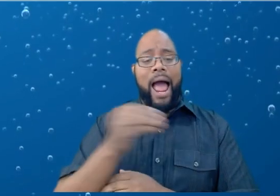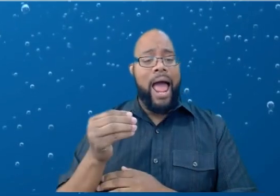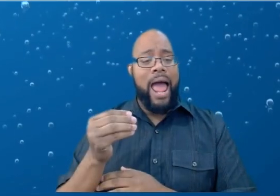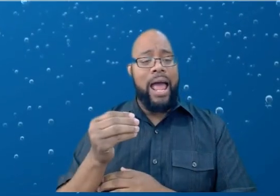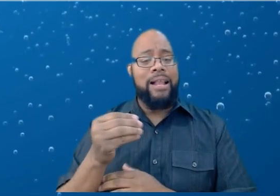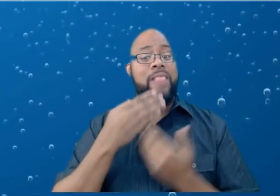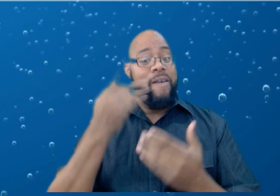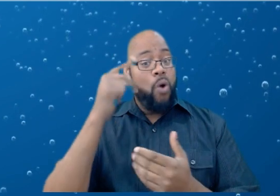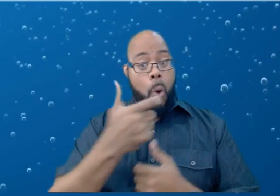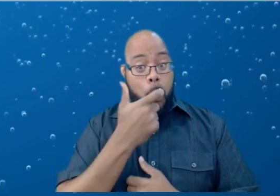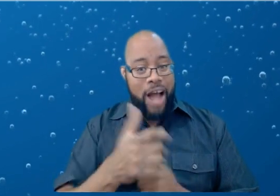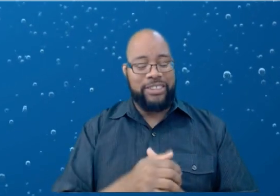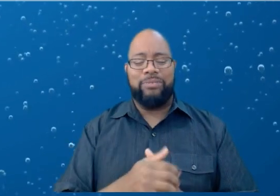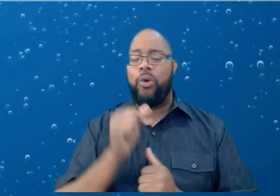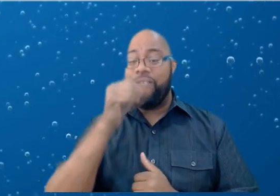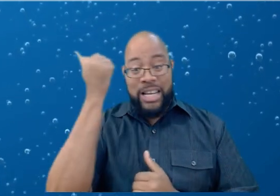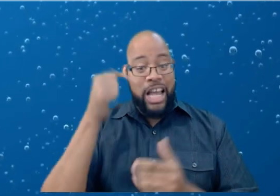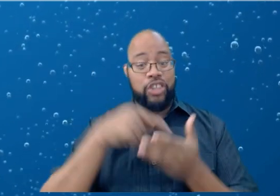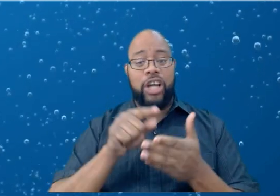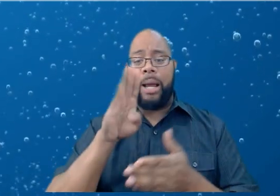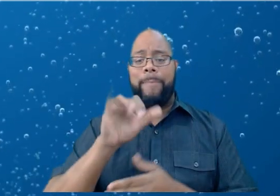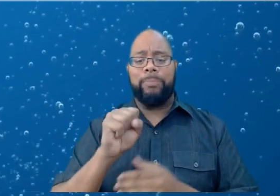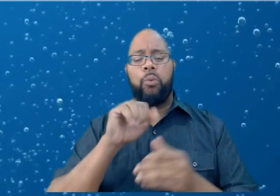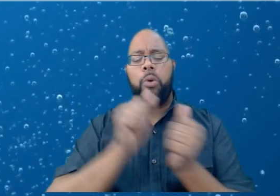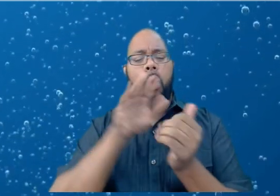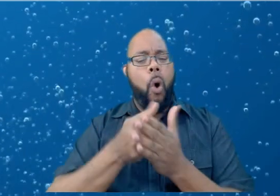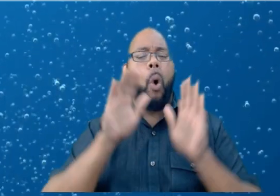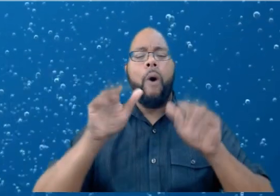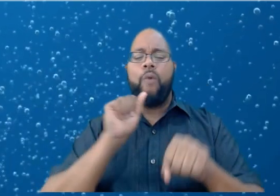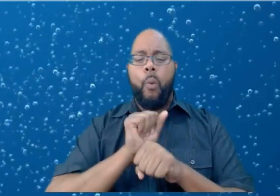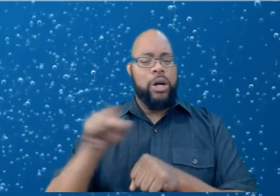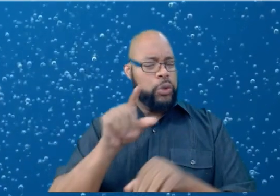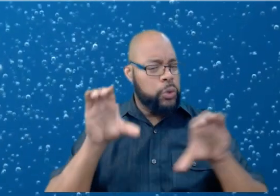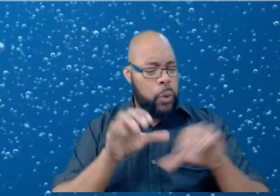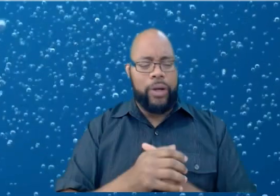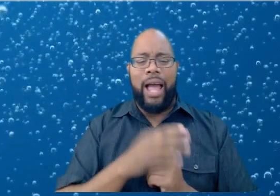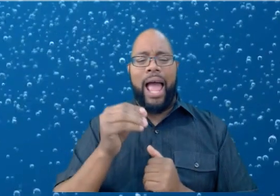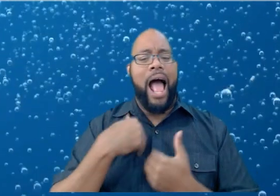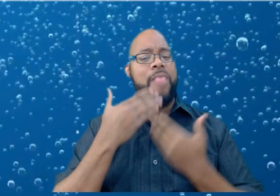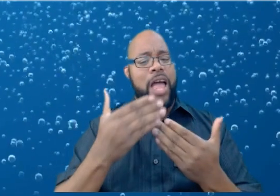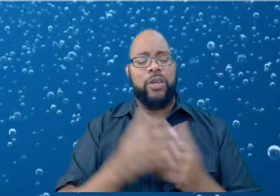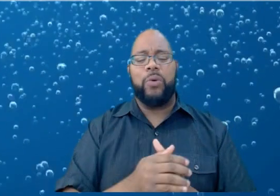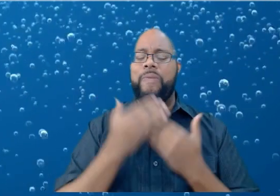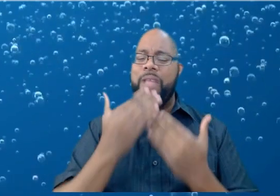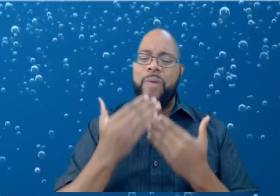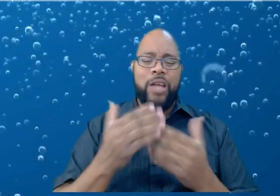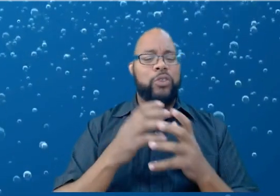social media, and thank you for watching. Don't forget to check out BIMS with all of the wonderful work that they are doing.